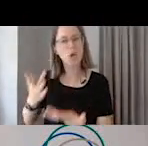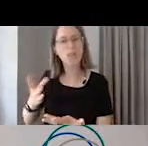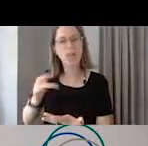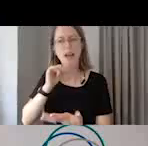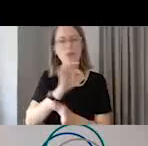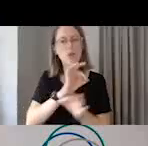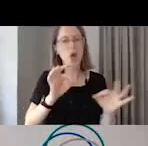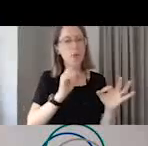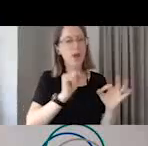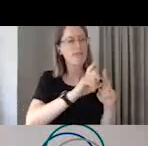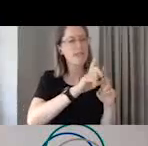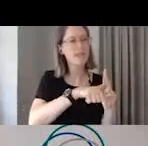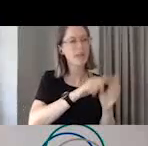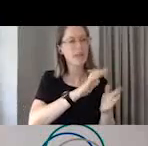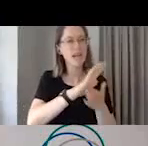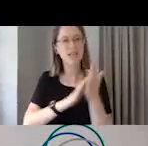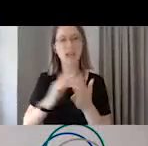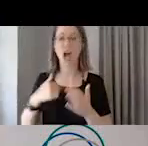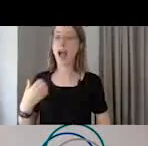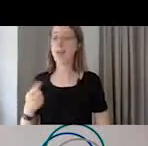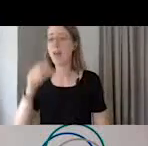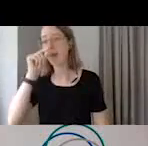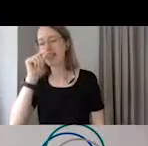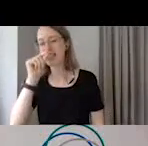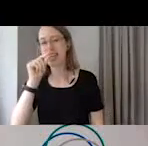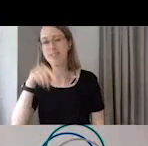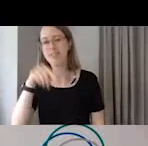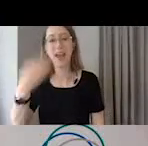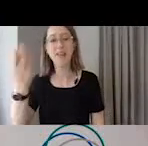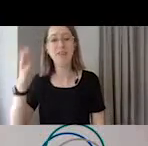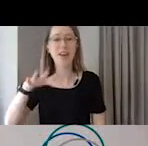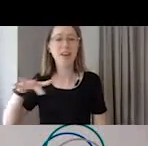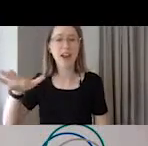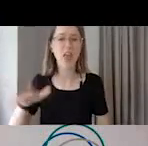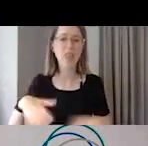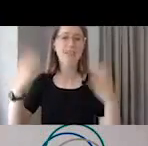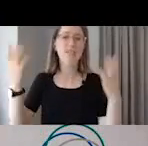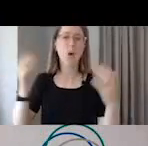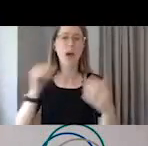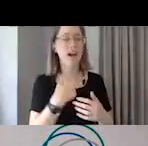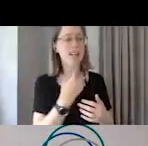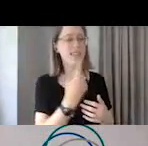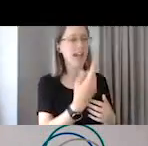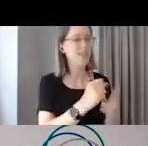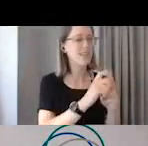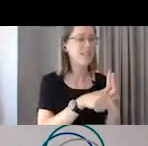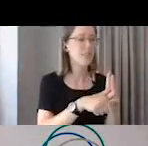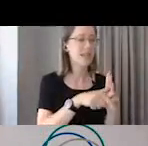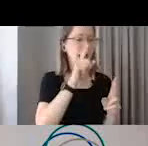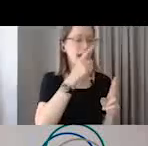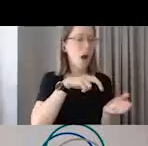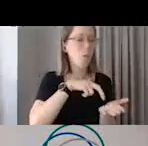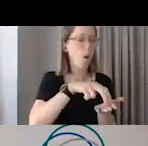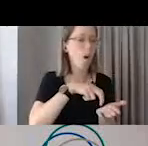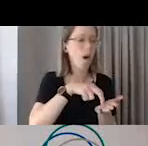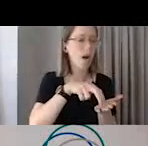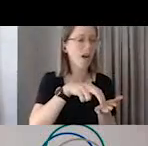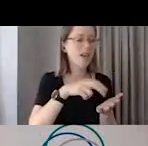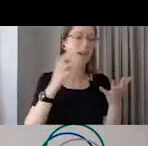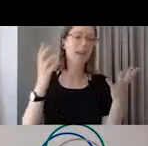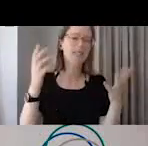have a disability, you have ability in every area. And therefore, if I say I have a disability and I can't walk.